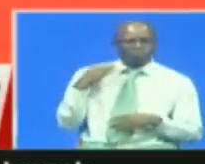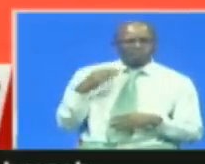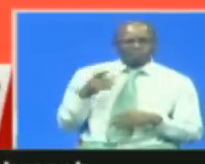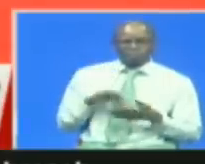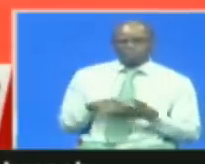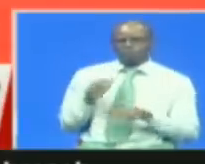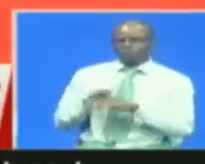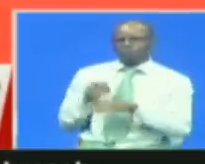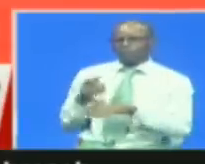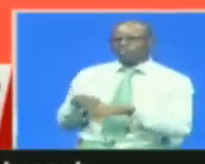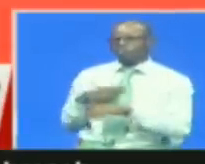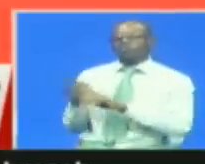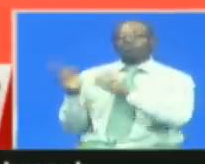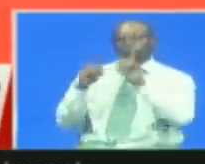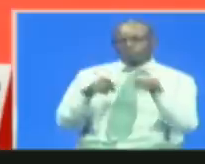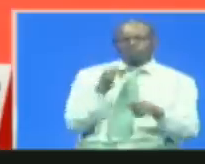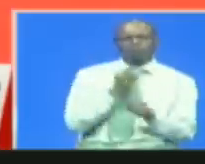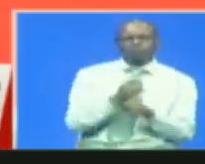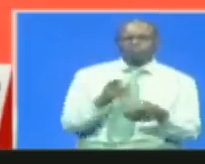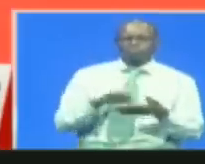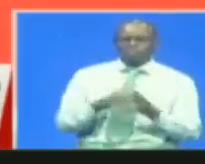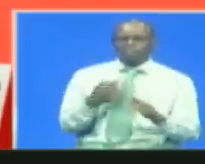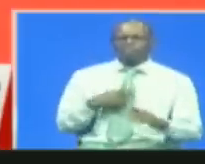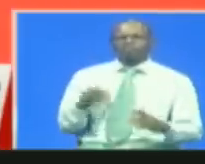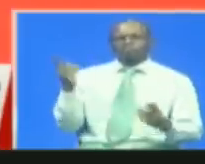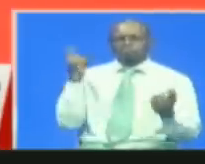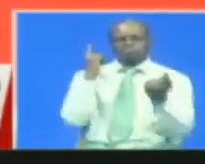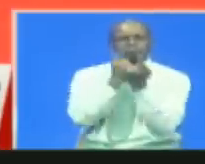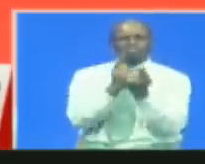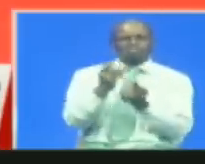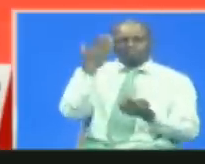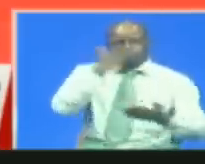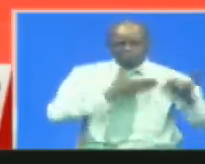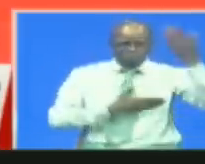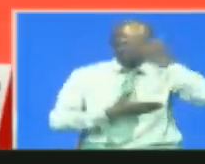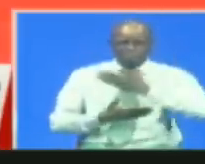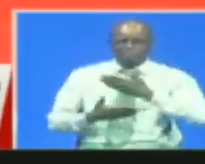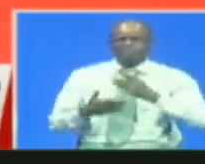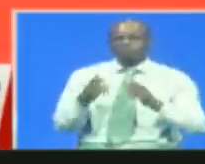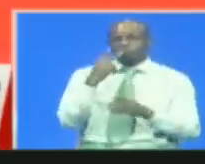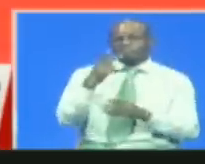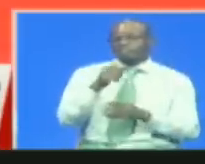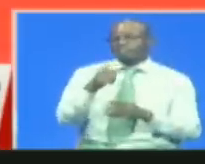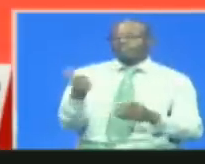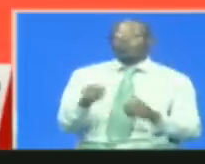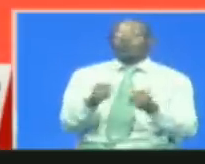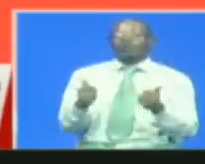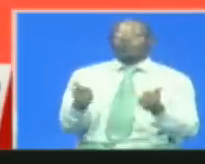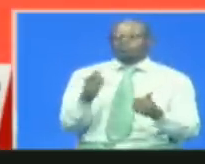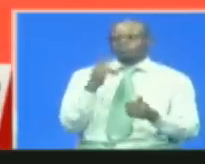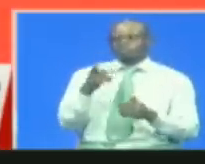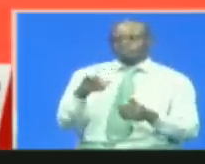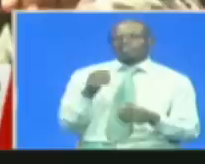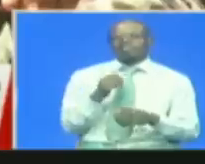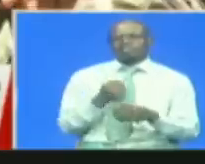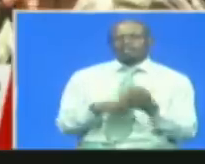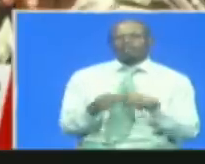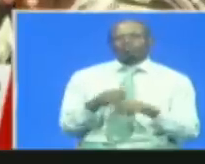kazi, sasa wacha tukutane sasa face to face, tuonane vizuri, tuone hiyo kazi vile